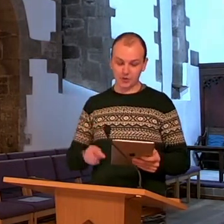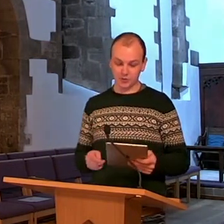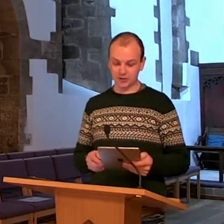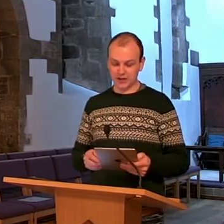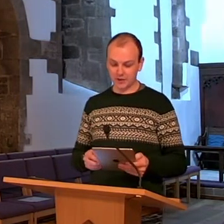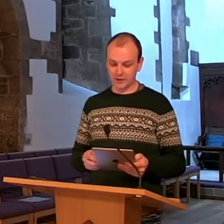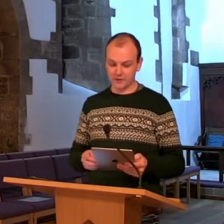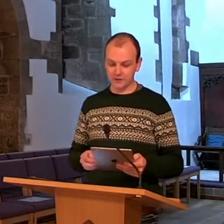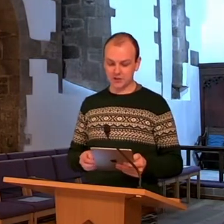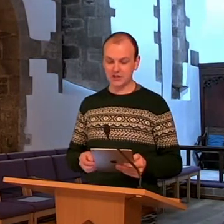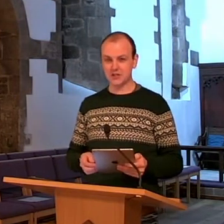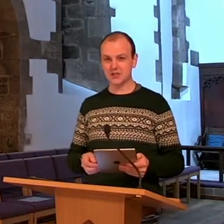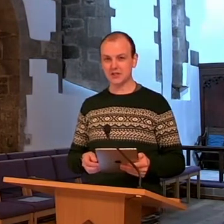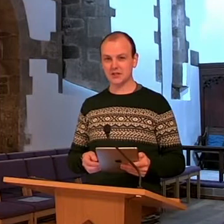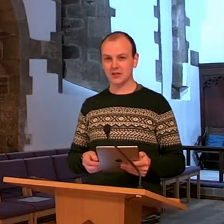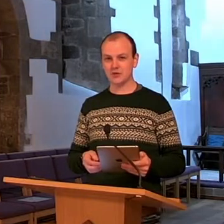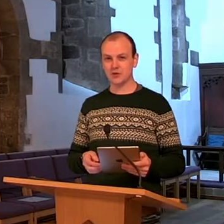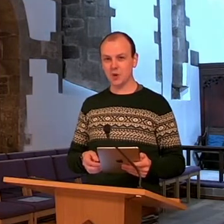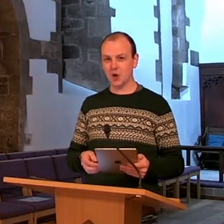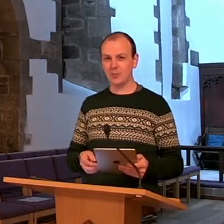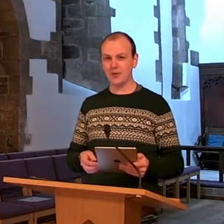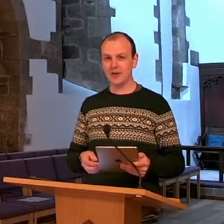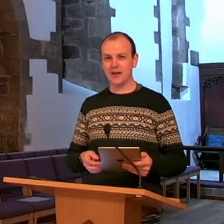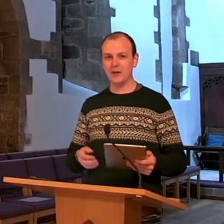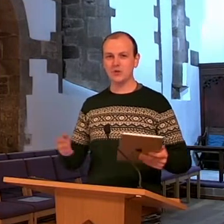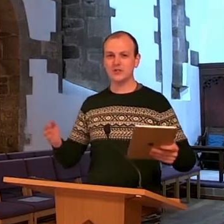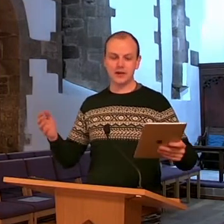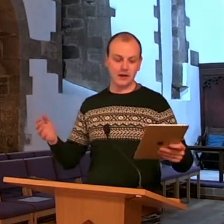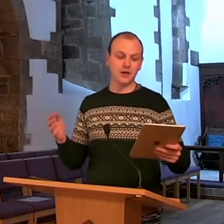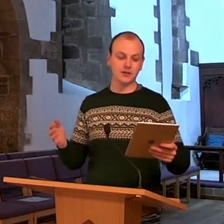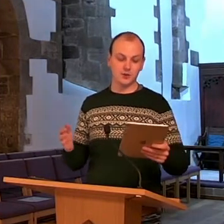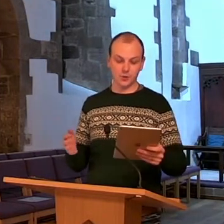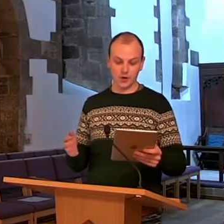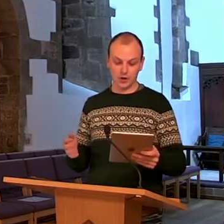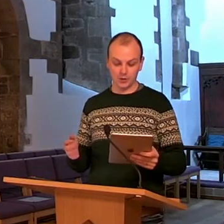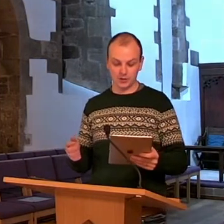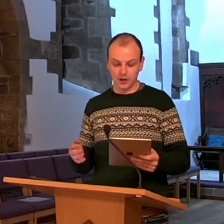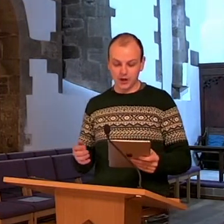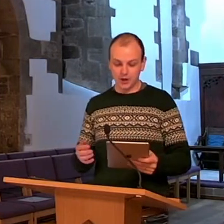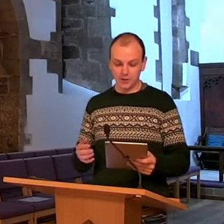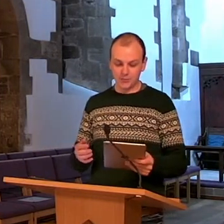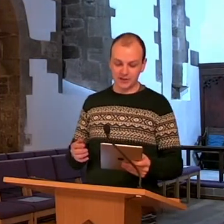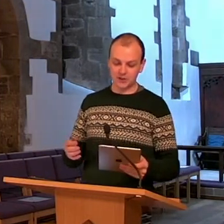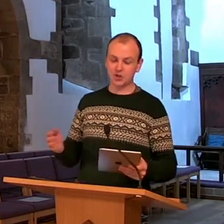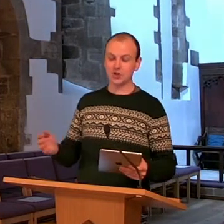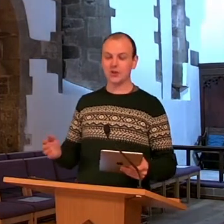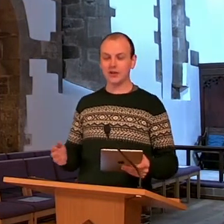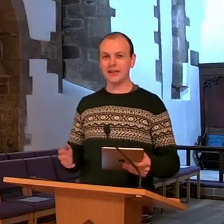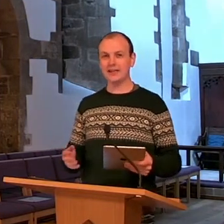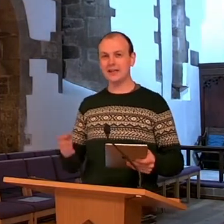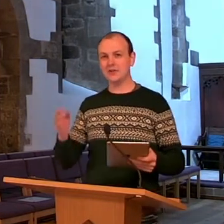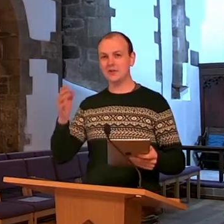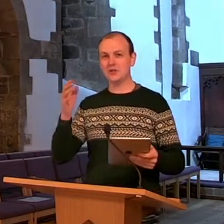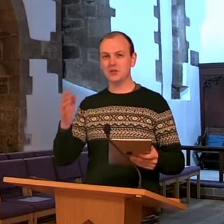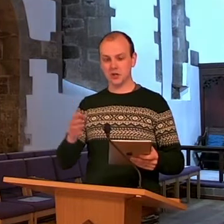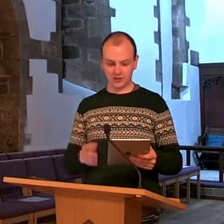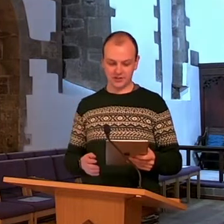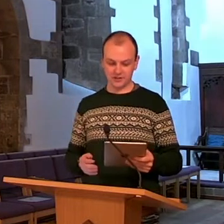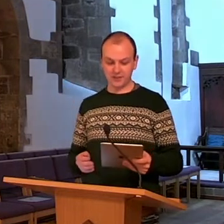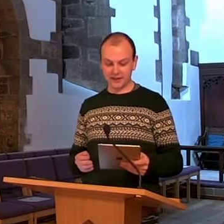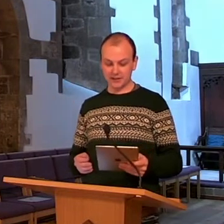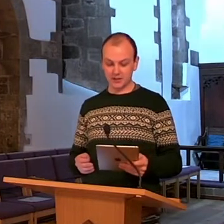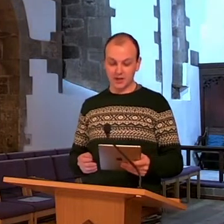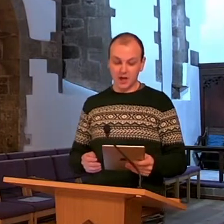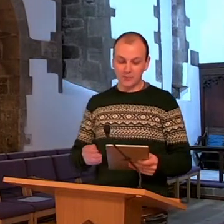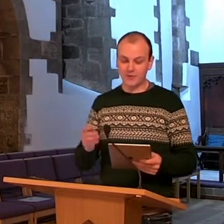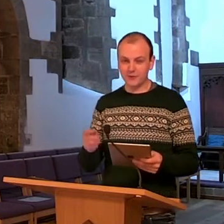but also that Jesus grew up and was the light of the world who brings joy in even the darkest